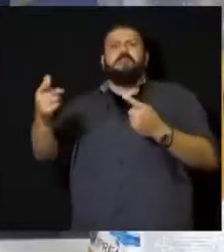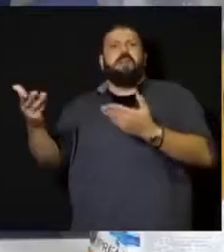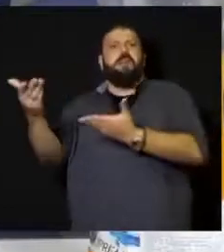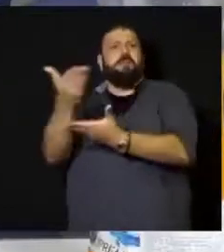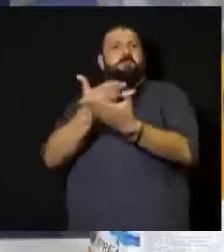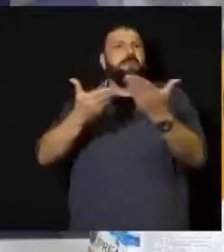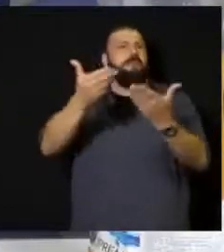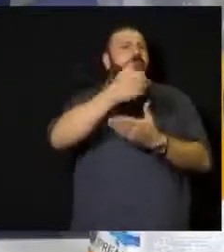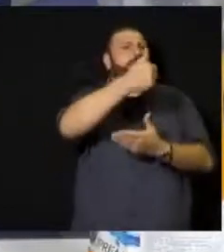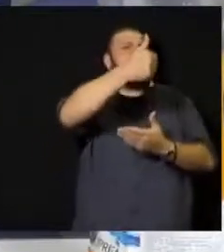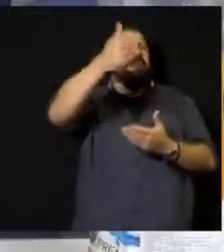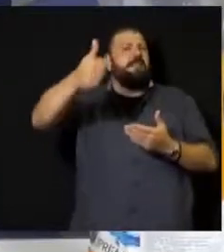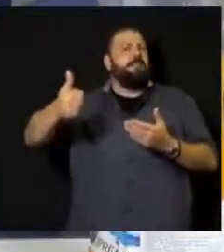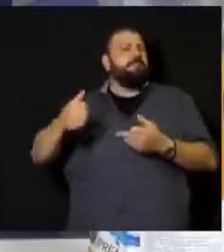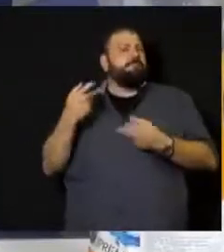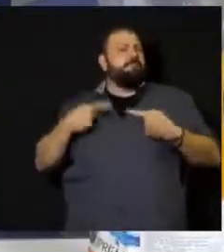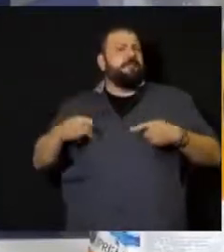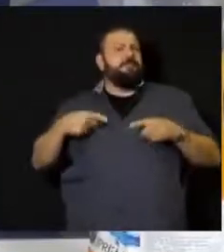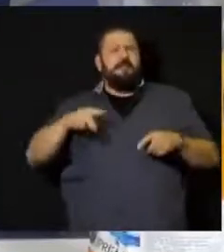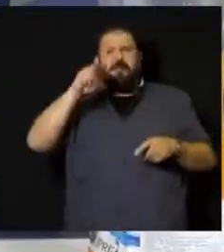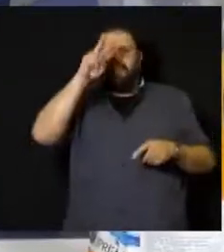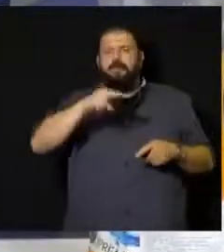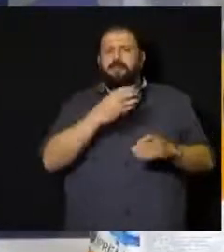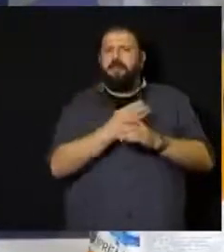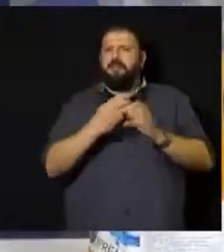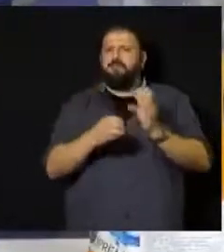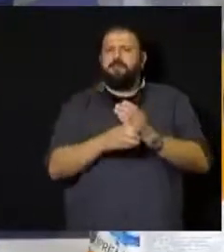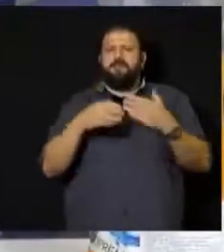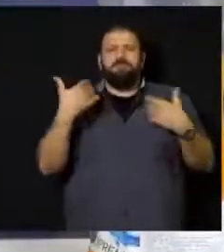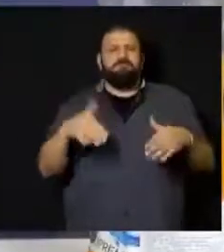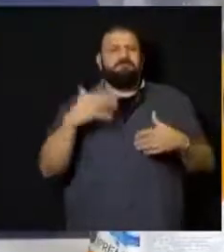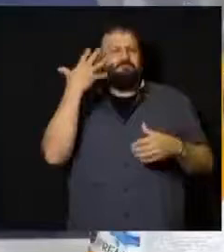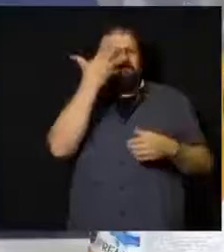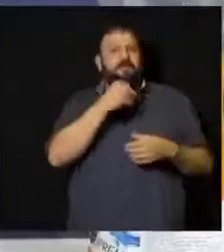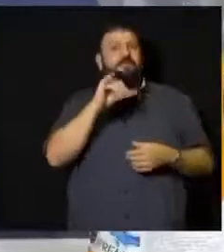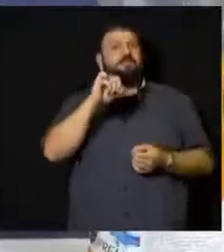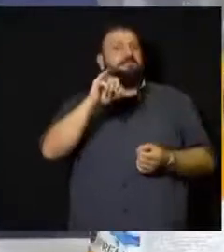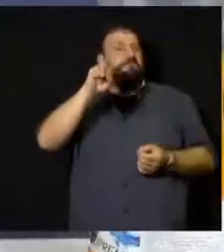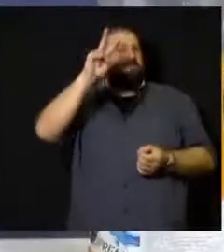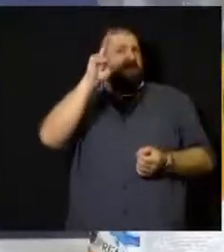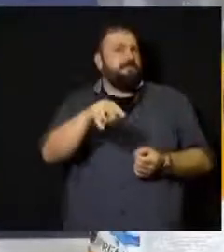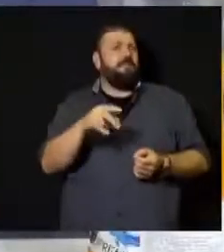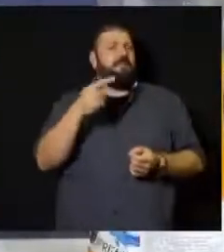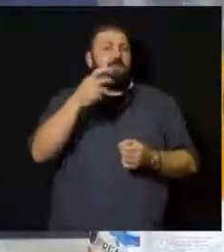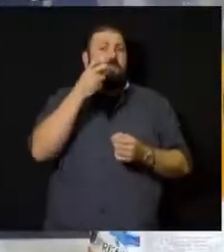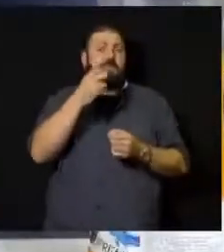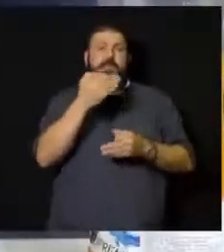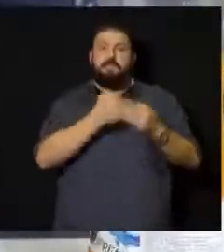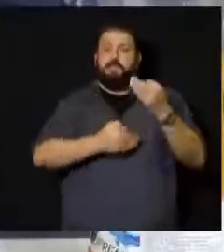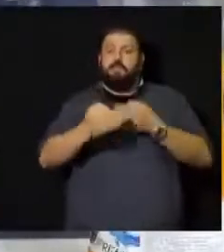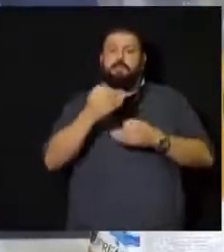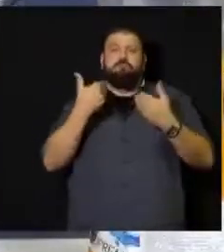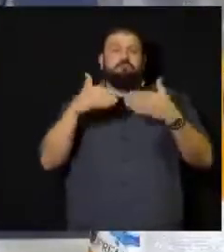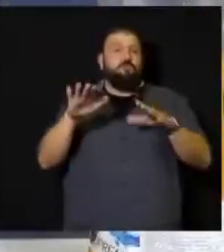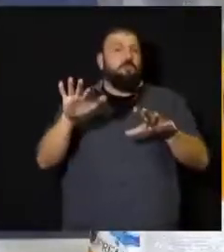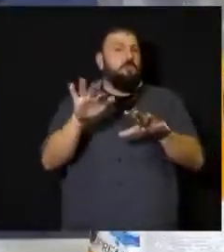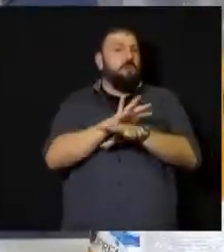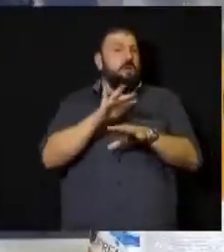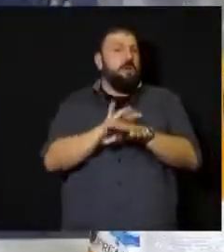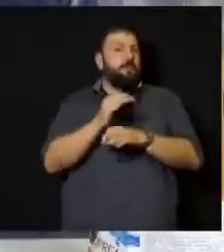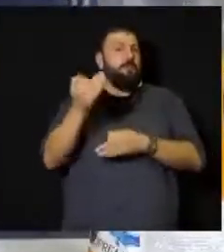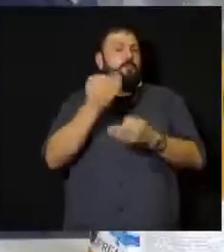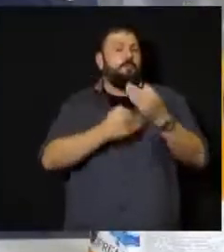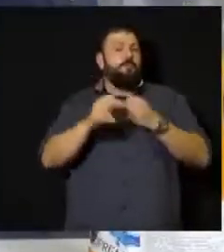everybody was doing. So we've been working together that way. So it has been having amazing results. This was a change, but we